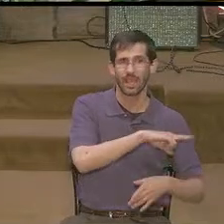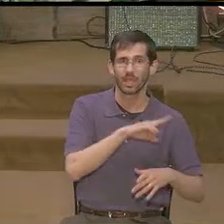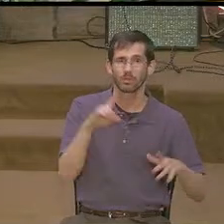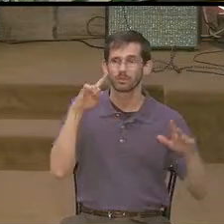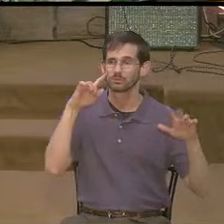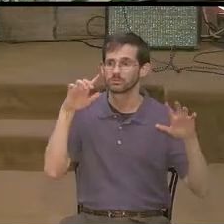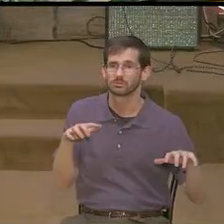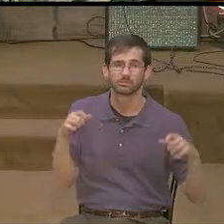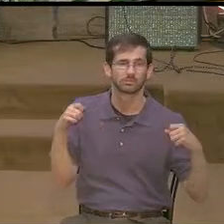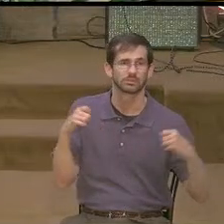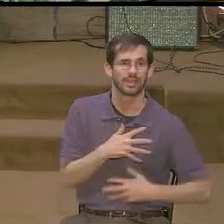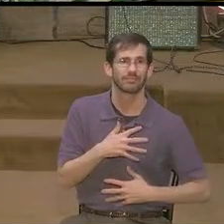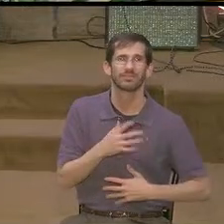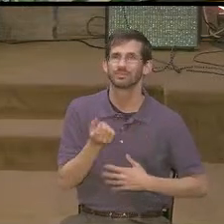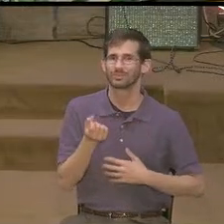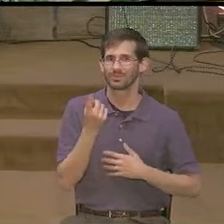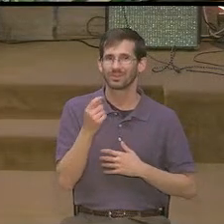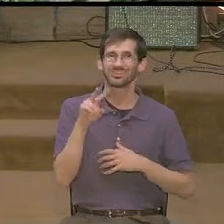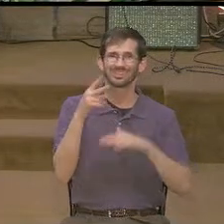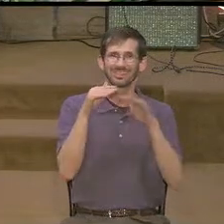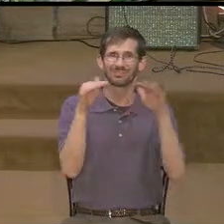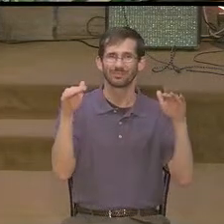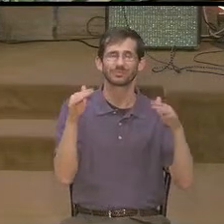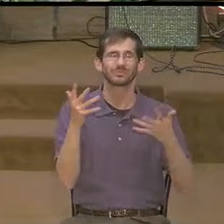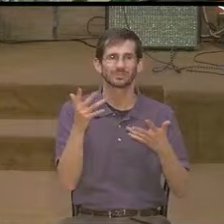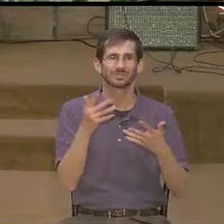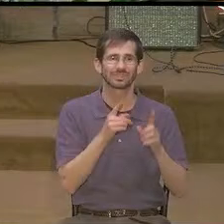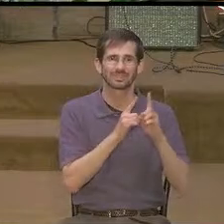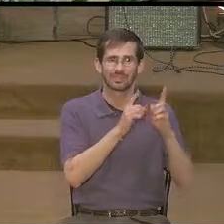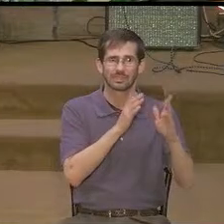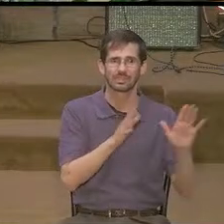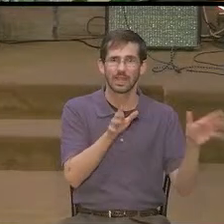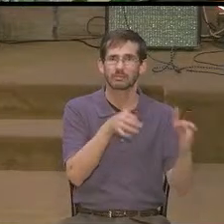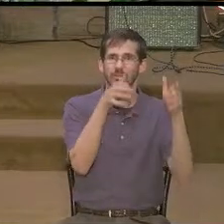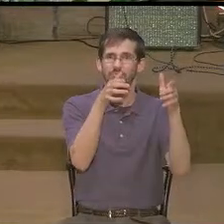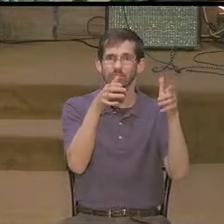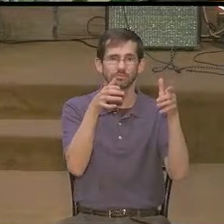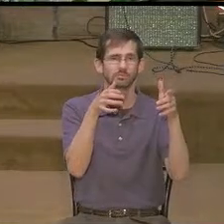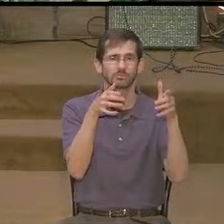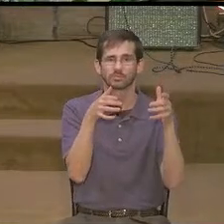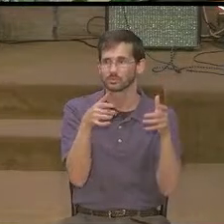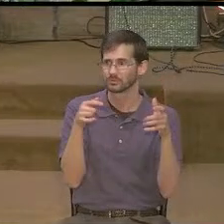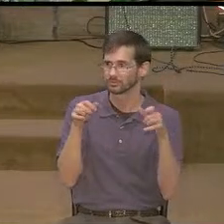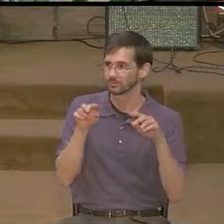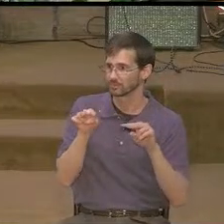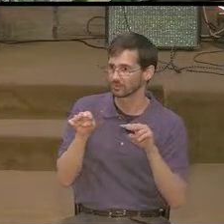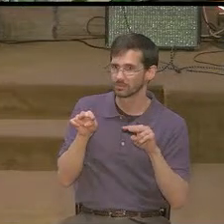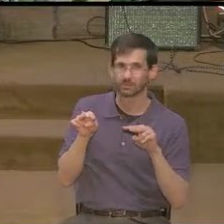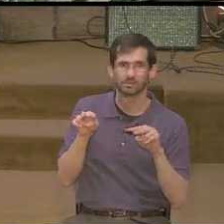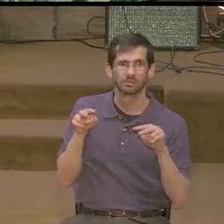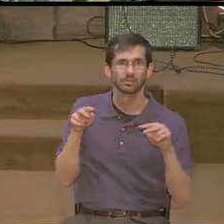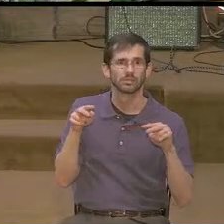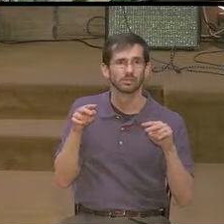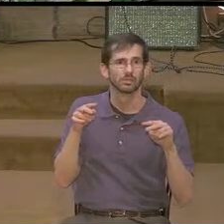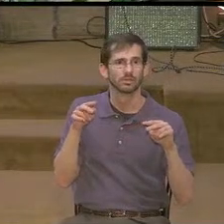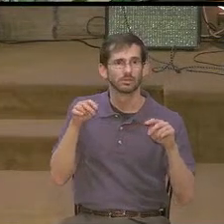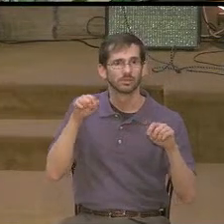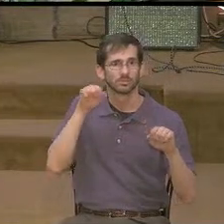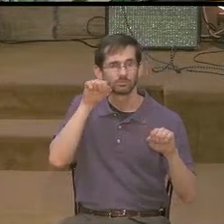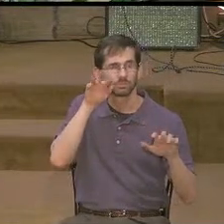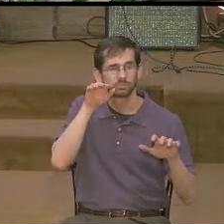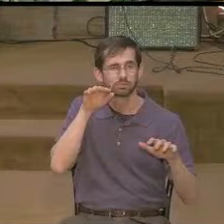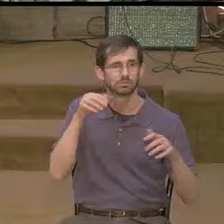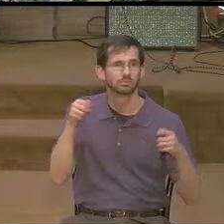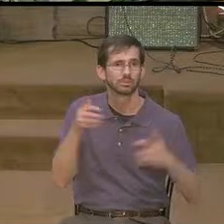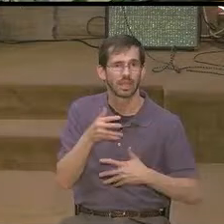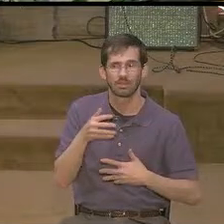we are with the disciples up in the upper room. And they were terrified. They were frightened and supposed that they had seen a spirit. Well, I